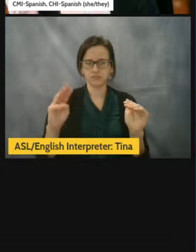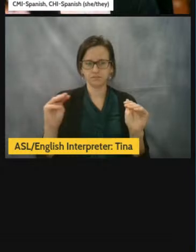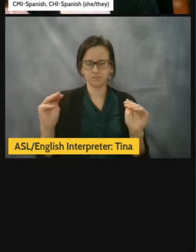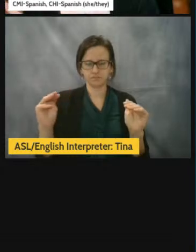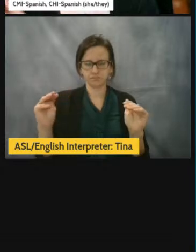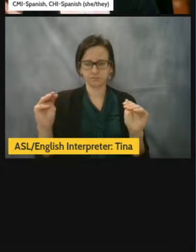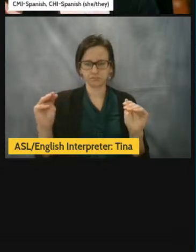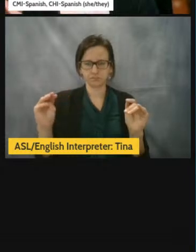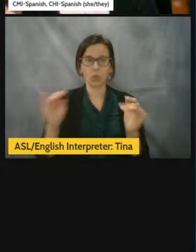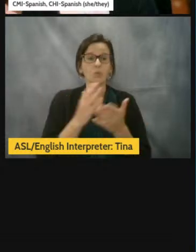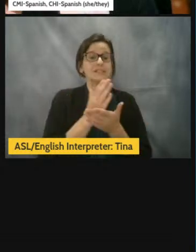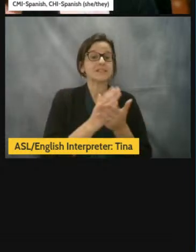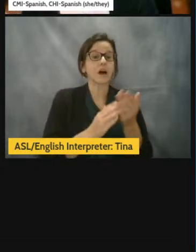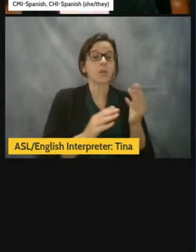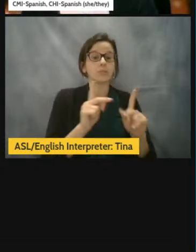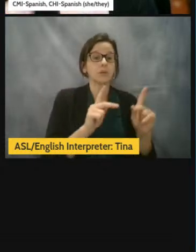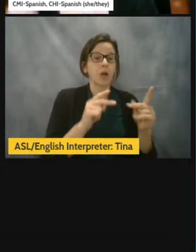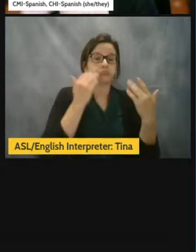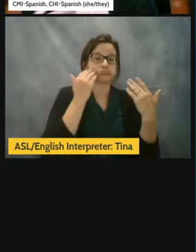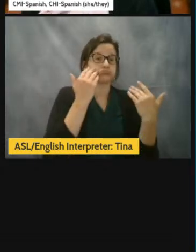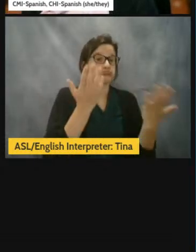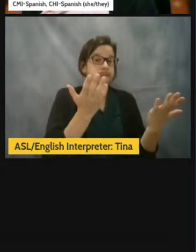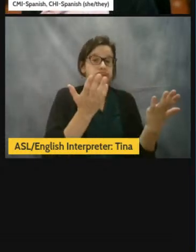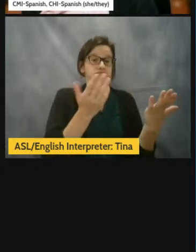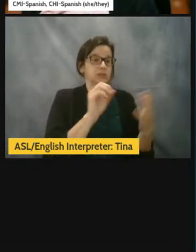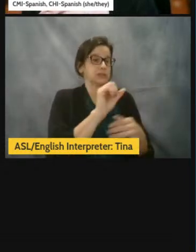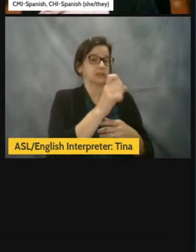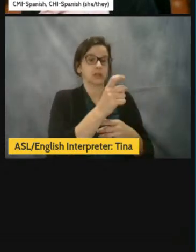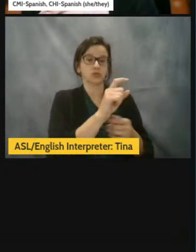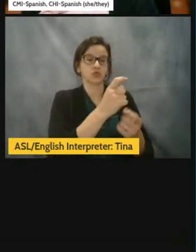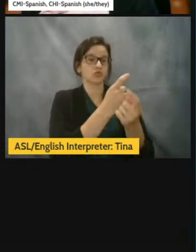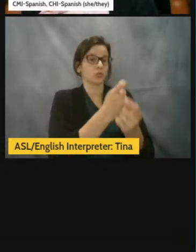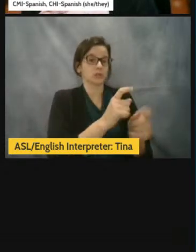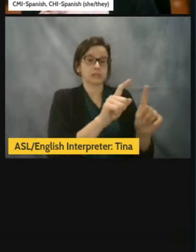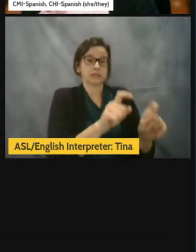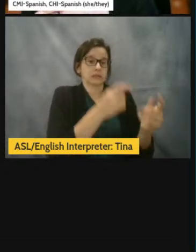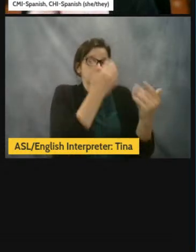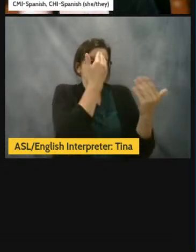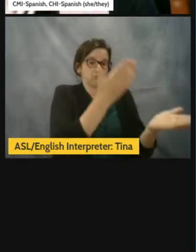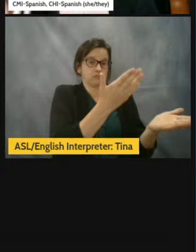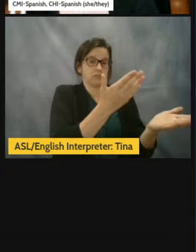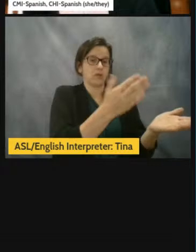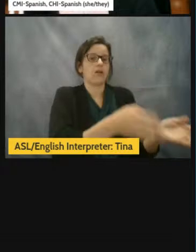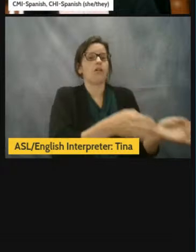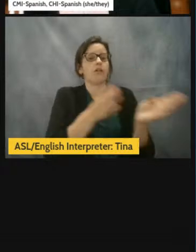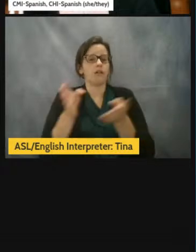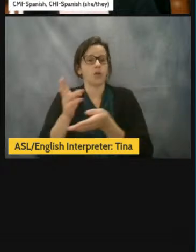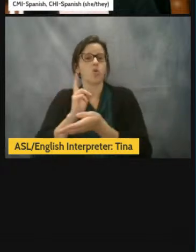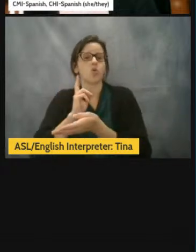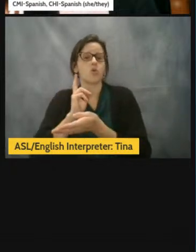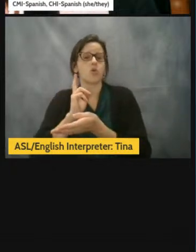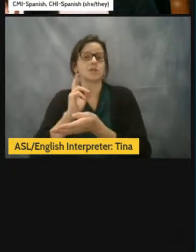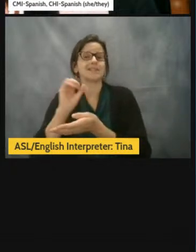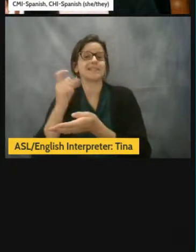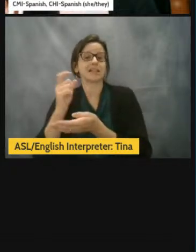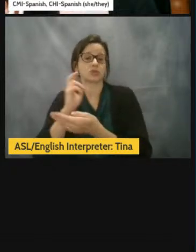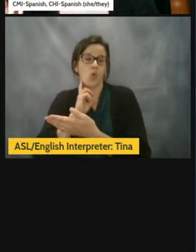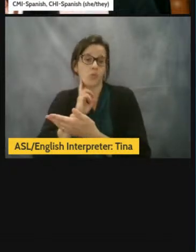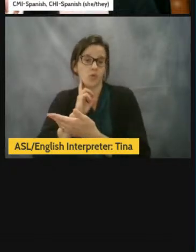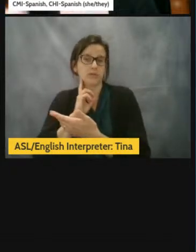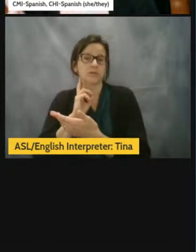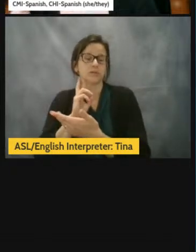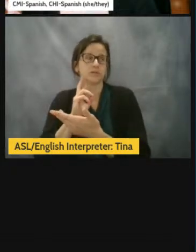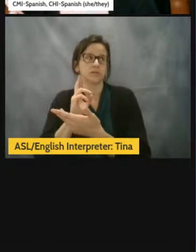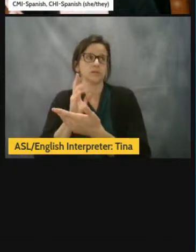some people who didn't know whether they had their sex chromosomes tested also said that they've had some of their sex hormones. Excuse